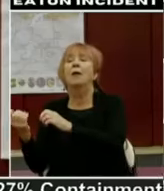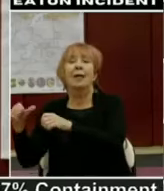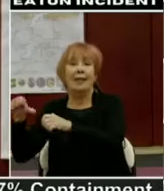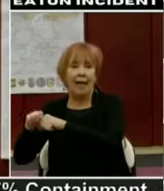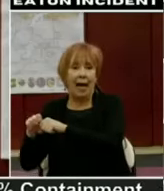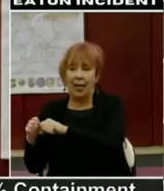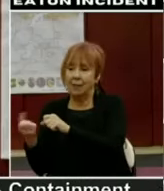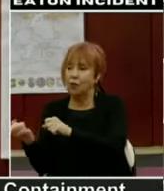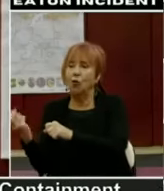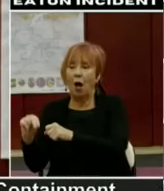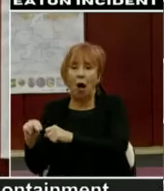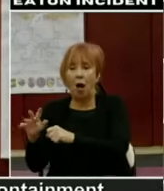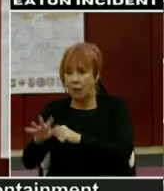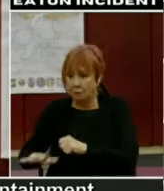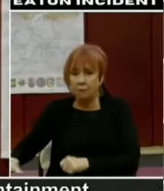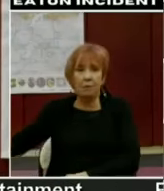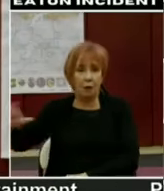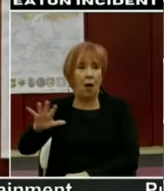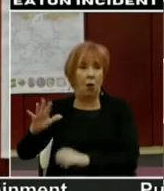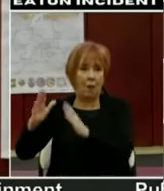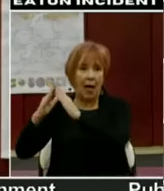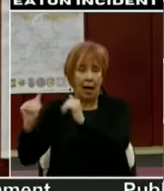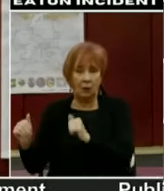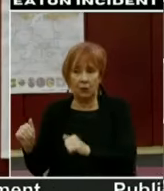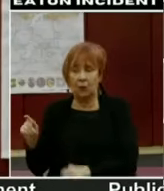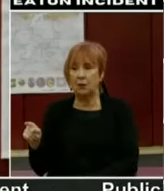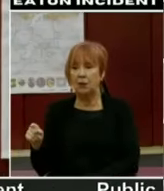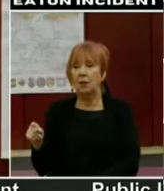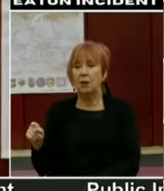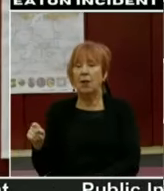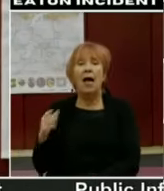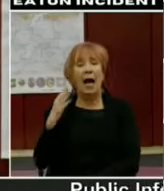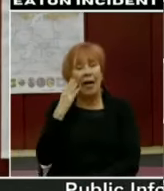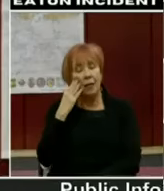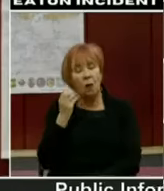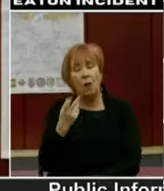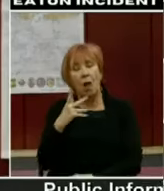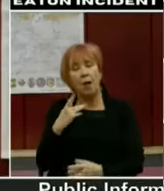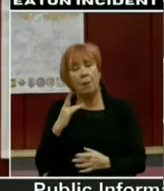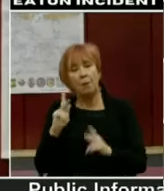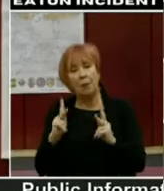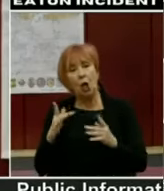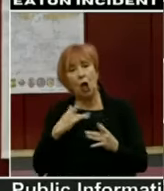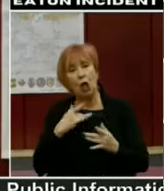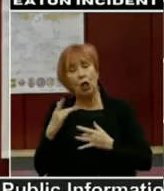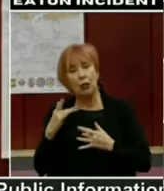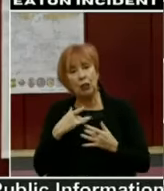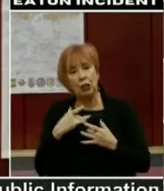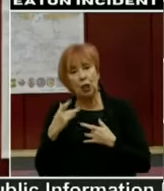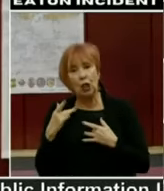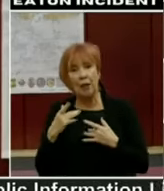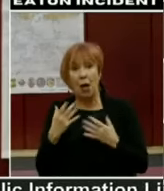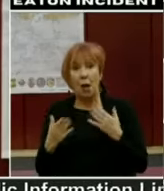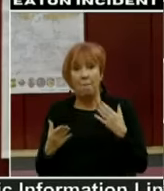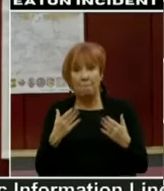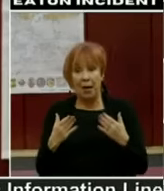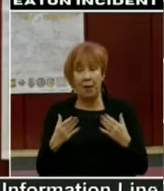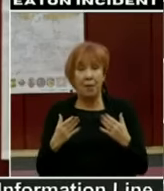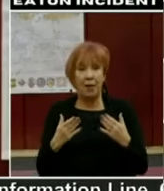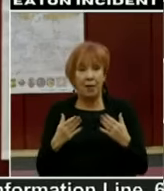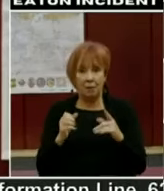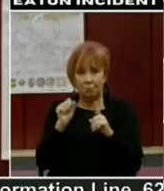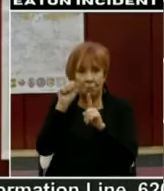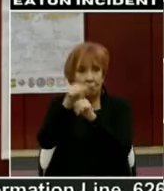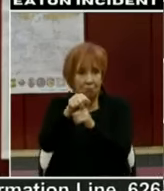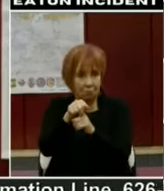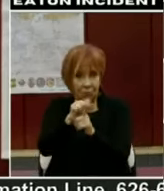larger presence of SoCal Gas. Now, I know a lot of people are concerned that you may have imposters.